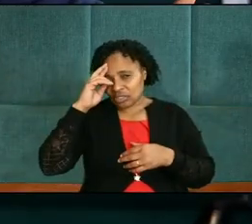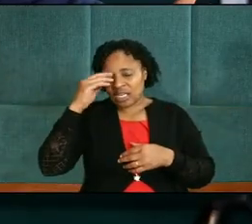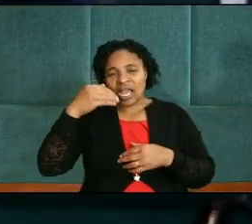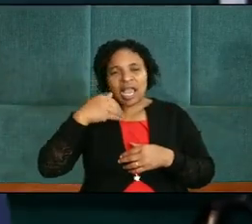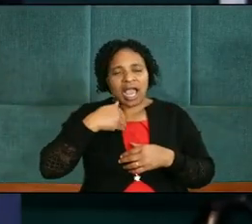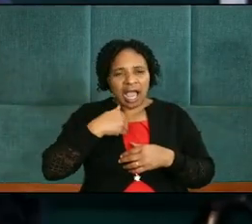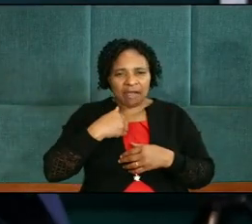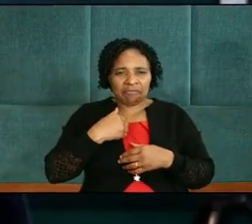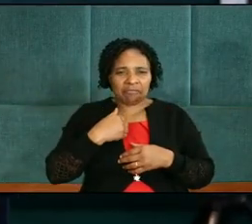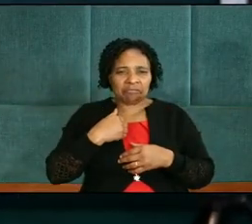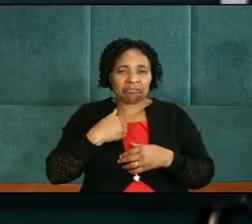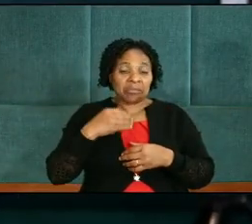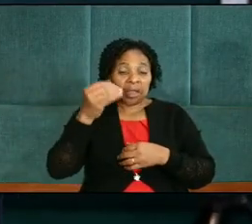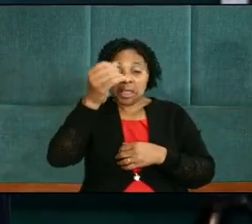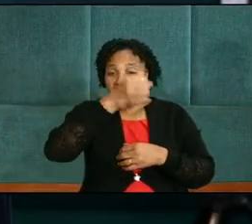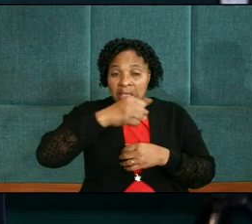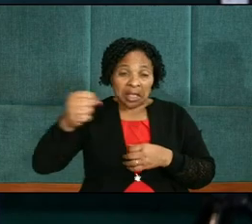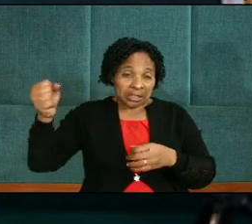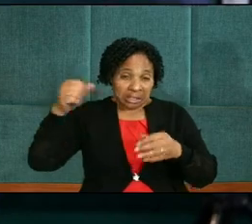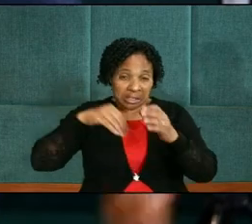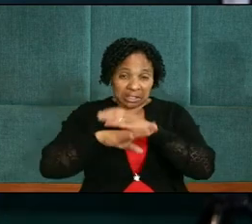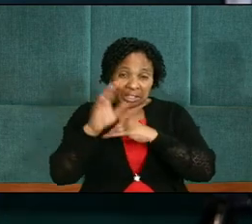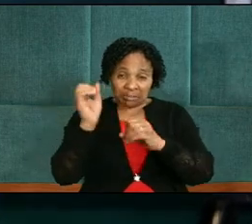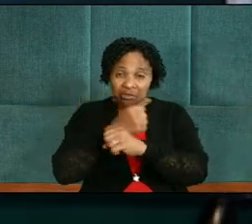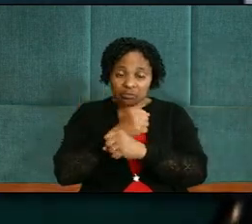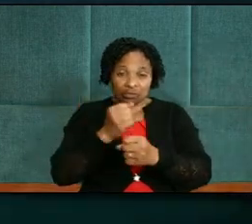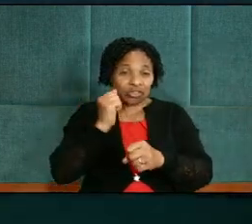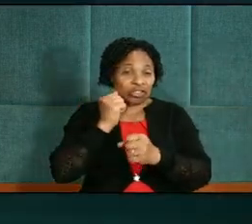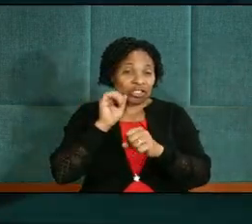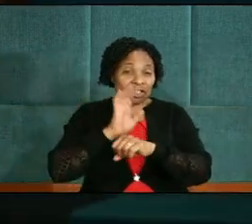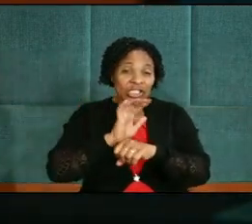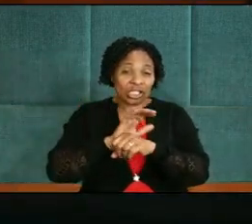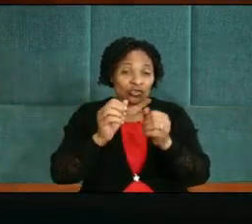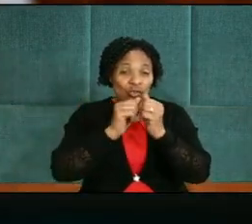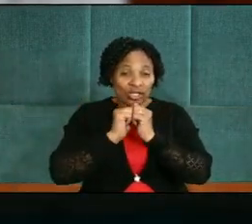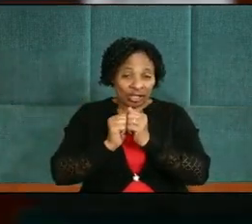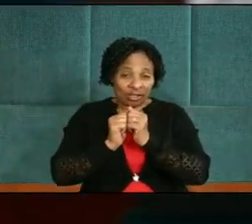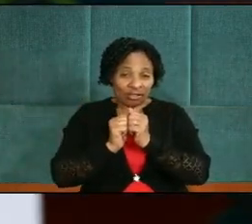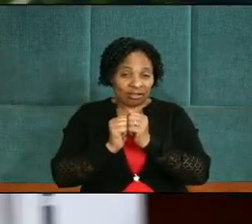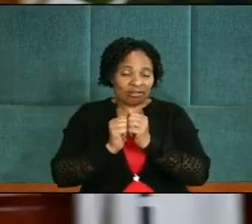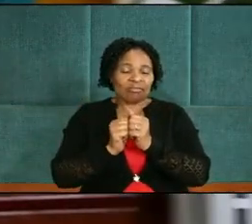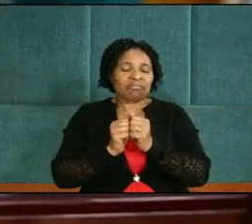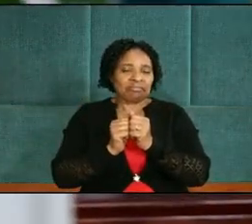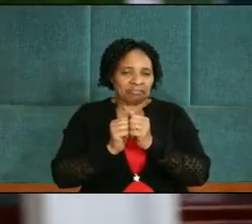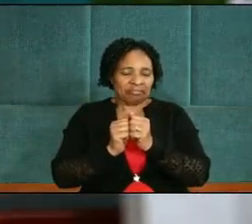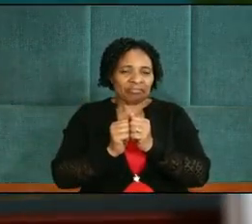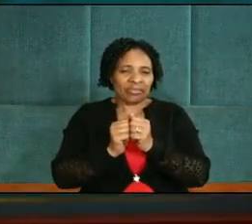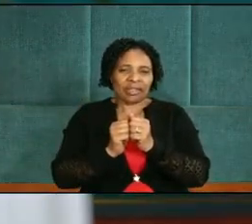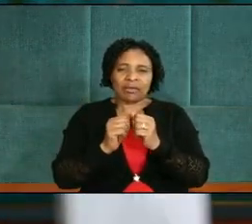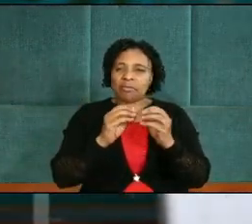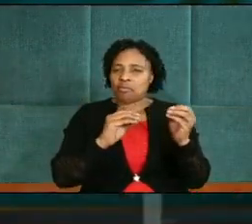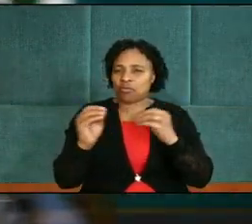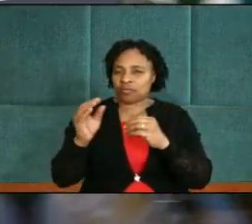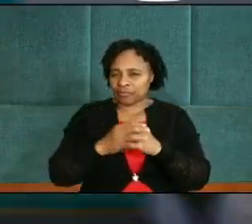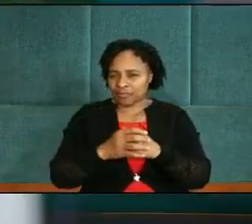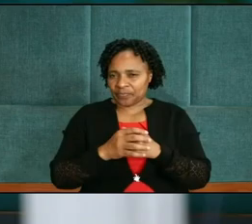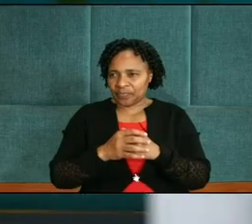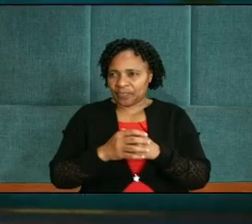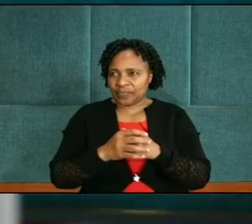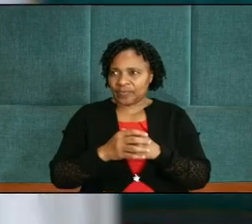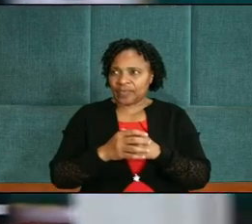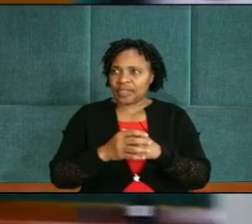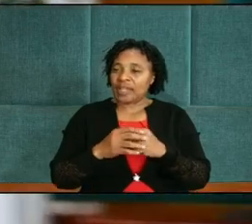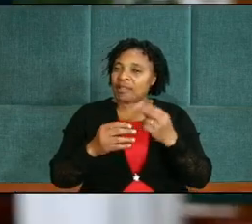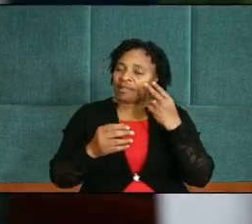at the pearly gates. Is the church with me? Yes. Okay, let's move on. To the folks at Ephesus, so we